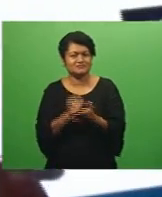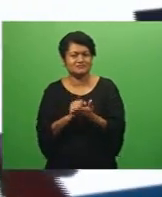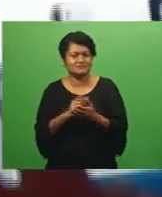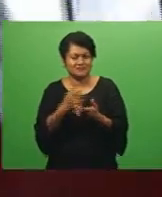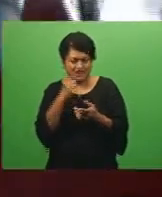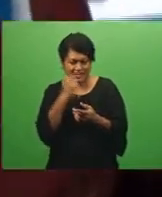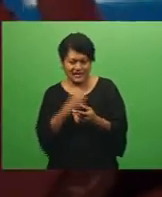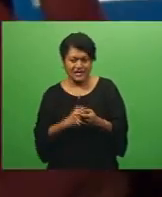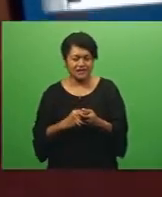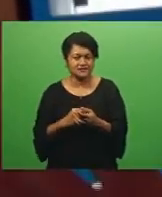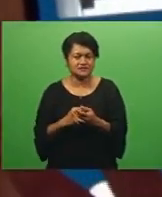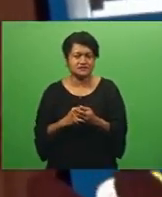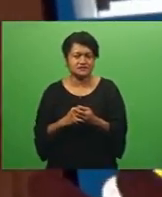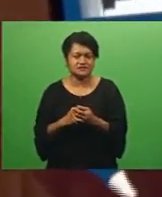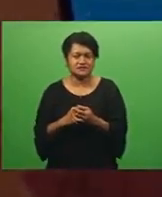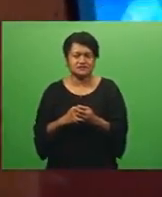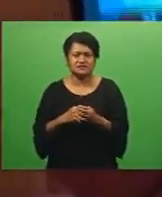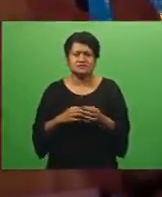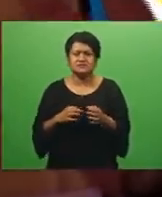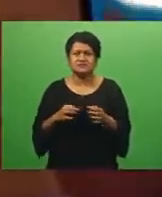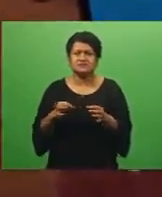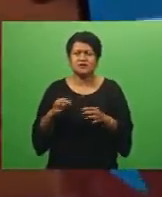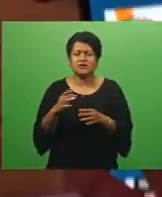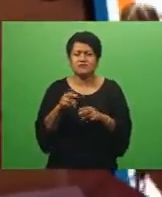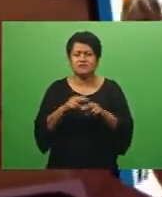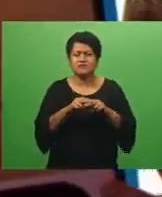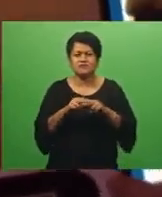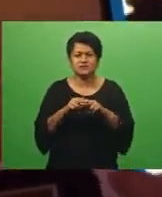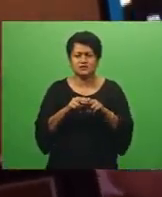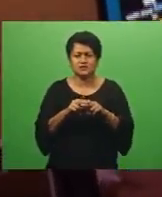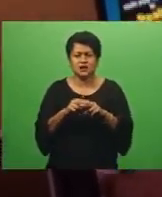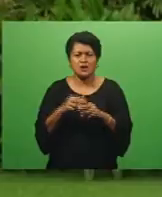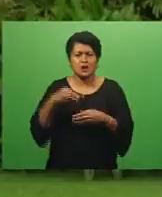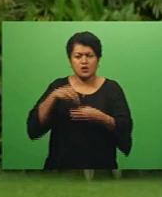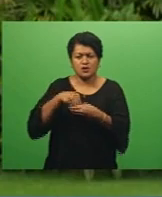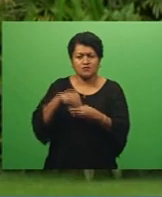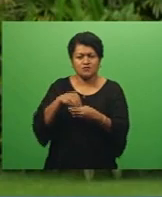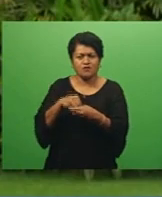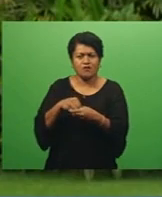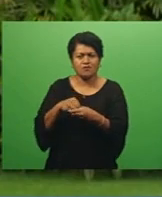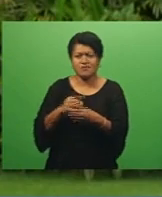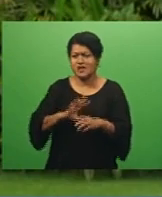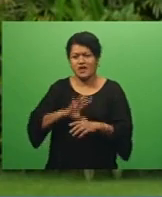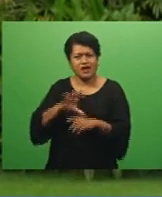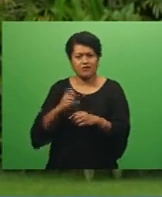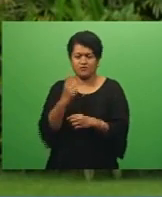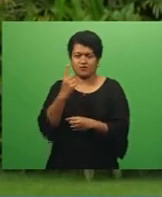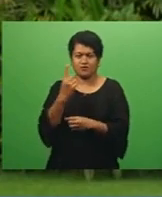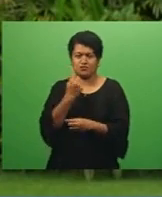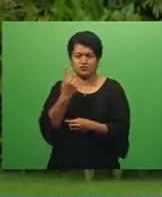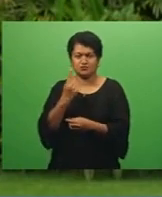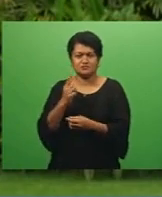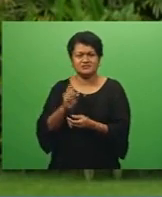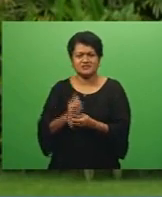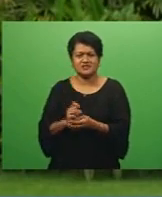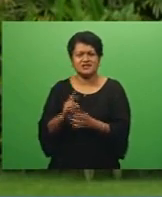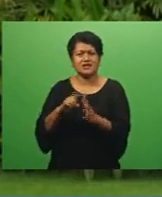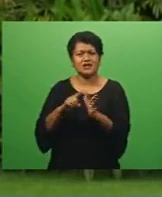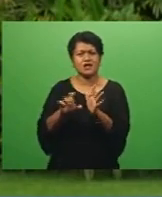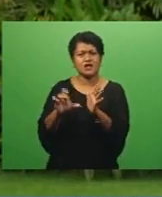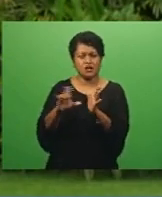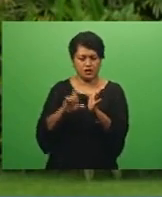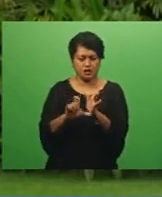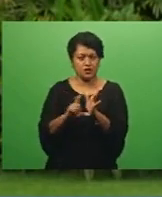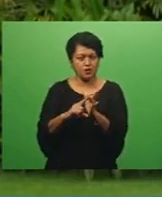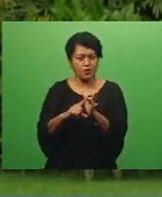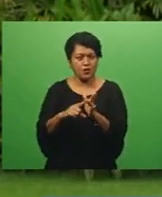of industry from Fiji, which basically involved everyone that's in the ecosystem, the economy, to help us provide input into our strategic